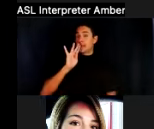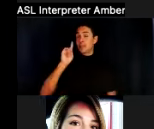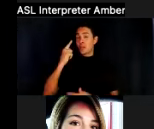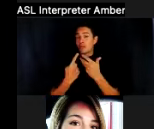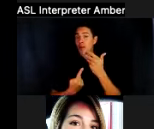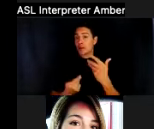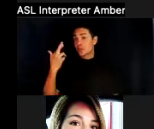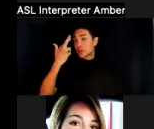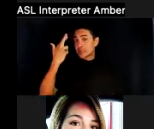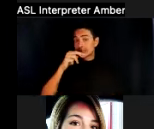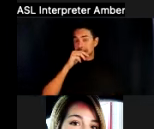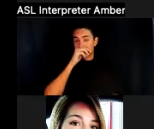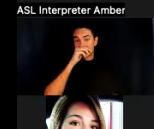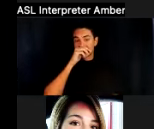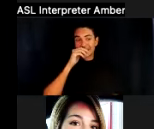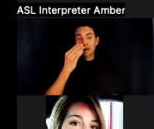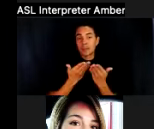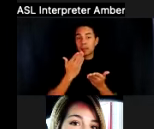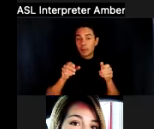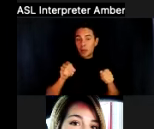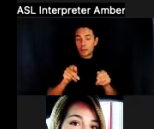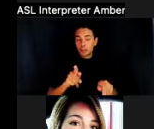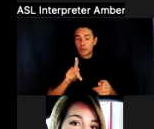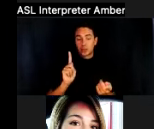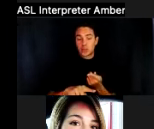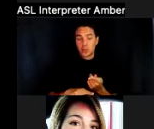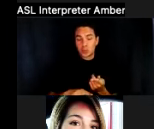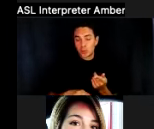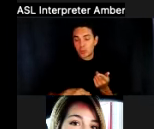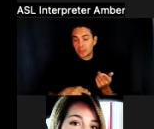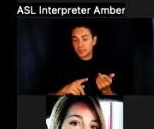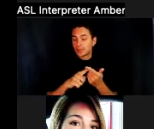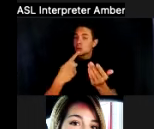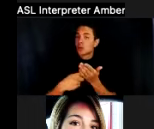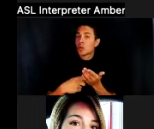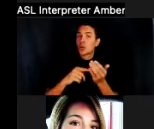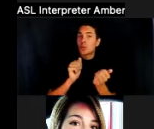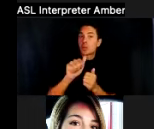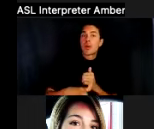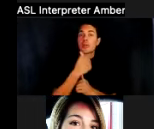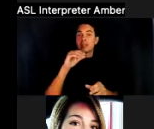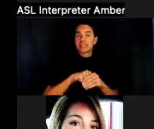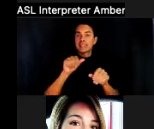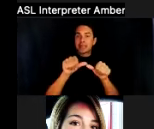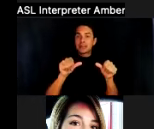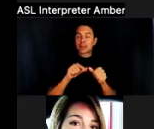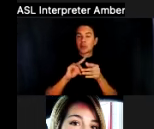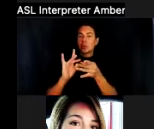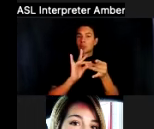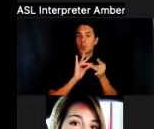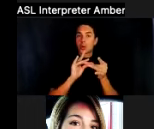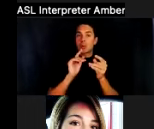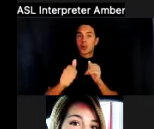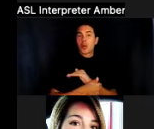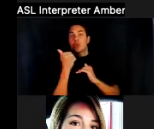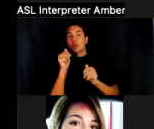reasons. And so maybe there's an opportunity to talk to others in the space, to coordinate with other folks who are there